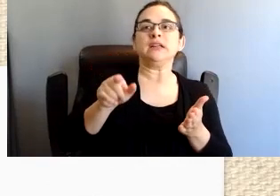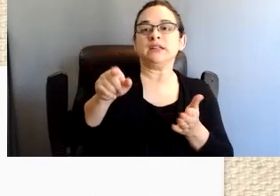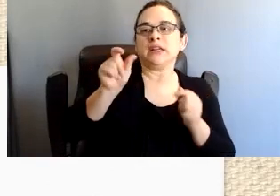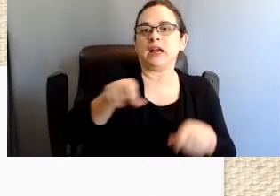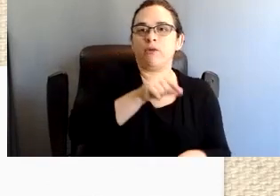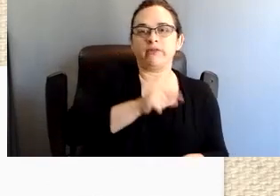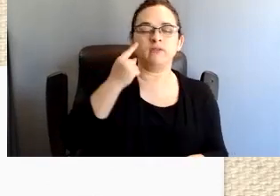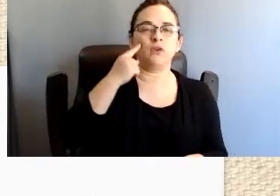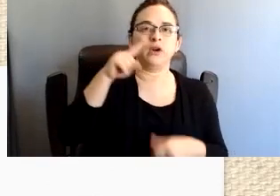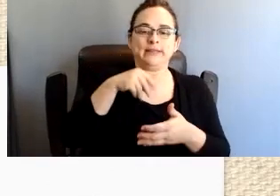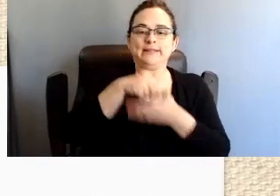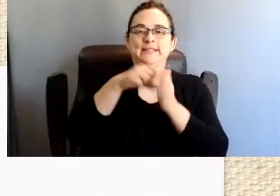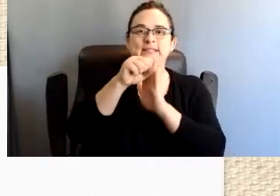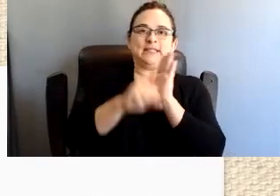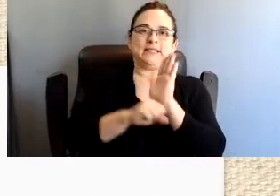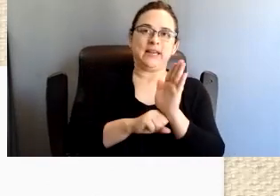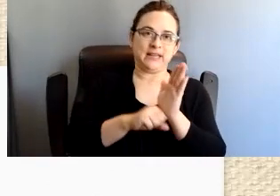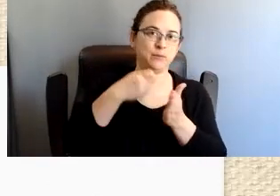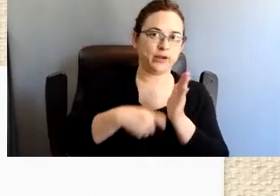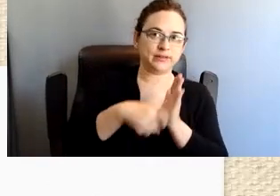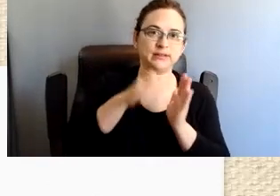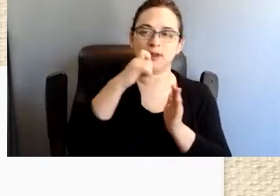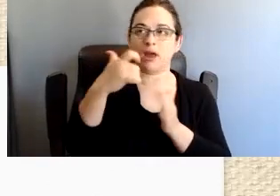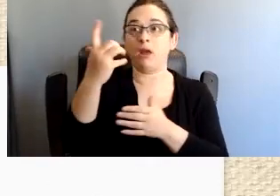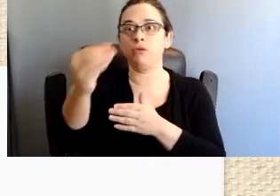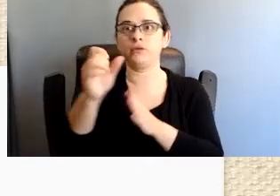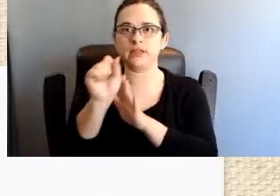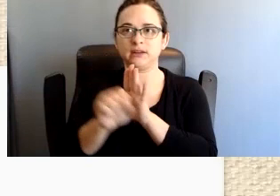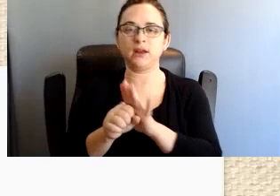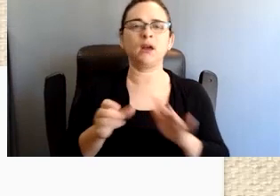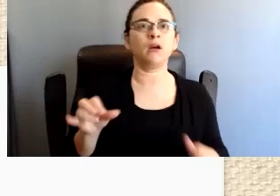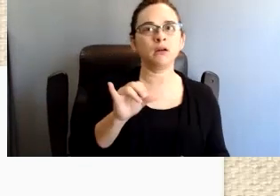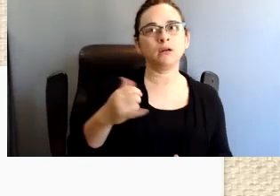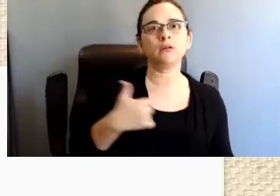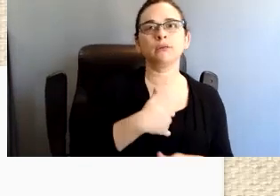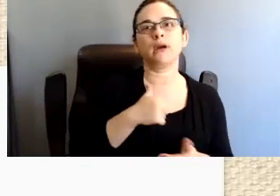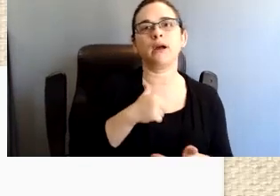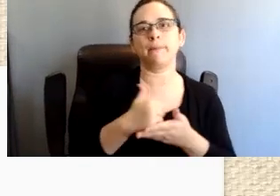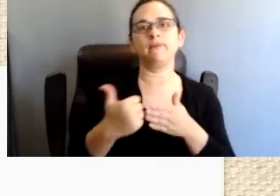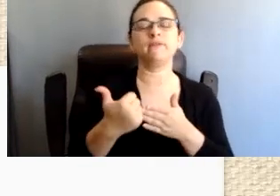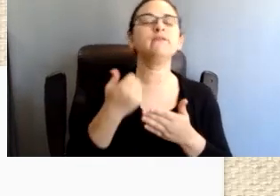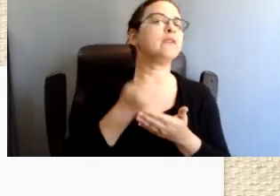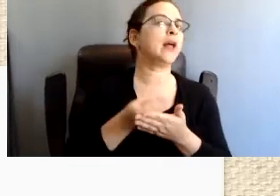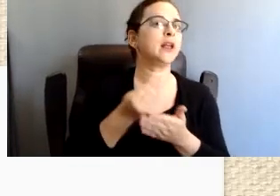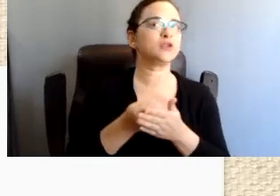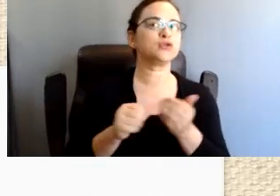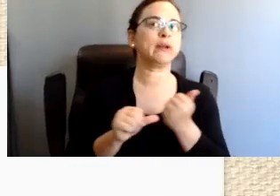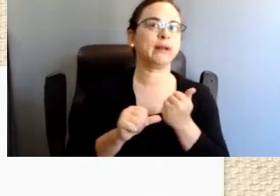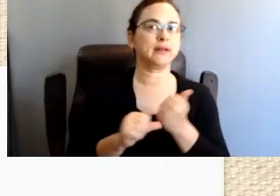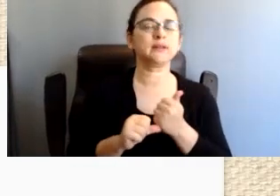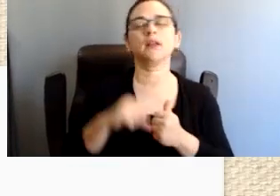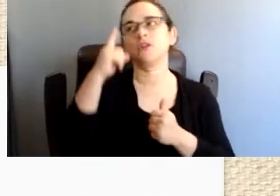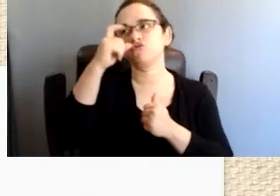students. Okay. At the same time, we help with financial aid, and with financial aid, we help with the Dream Act and scholarships and